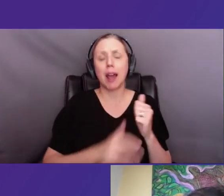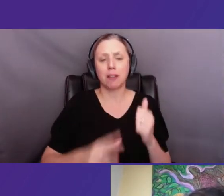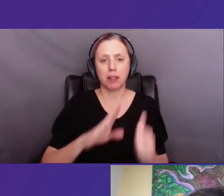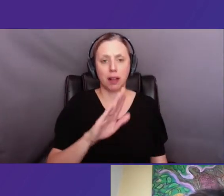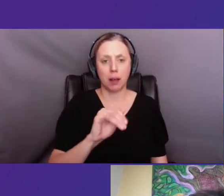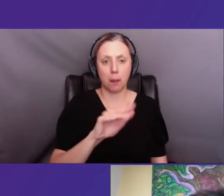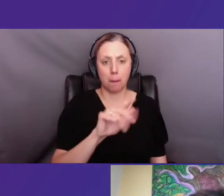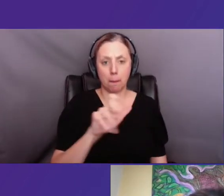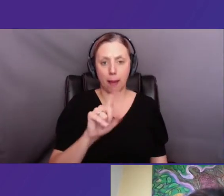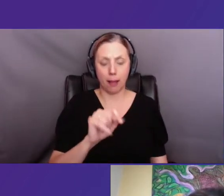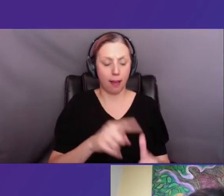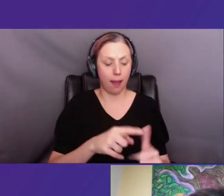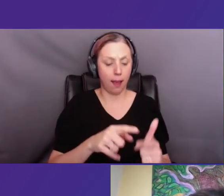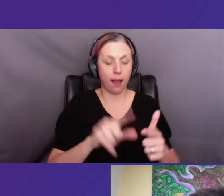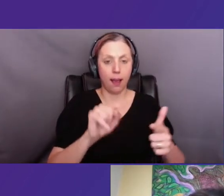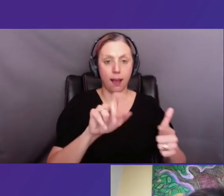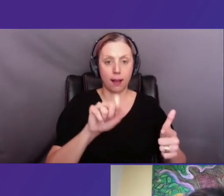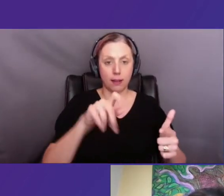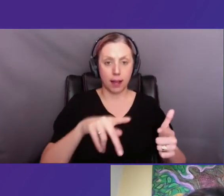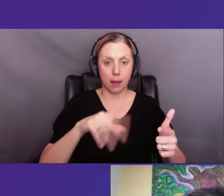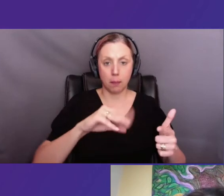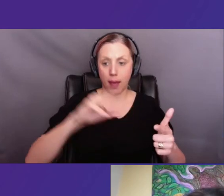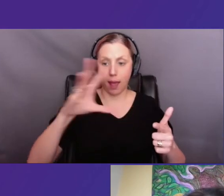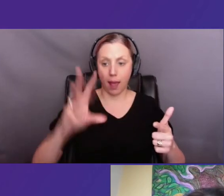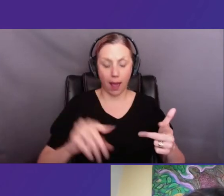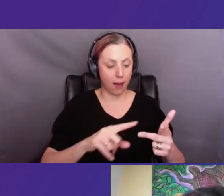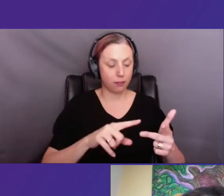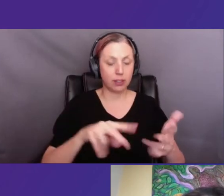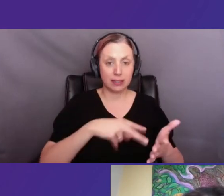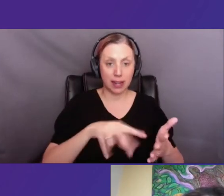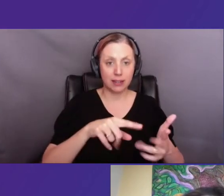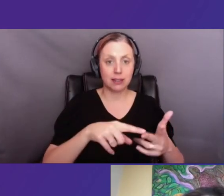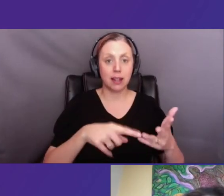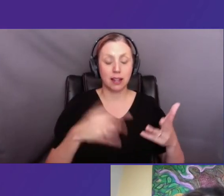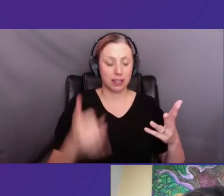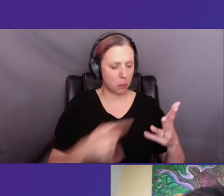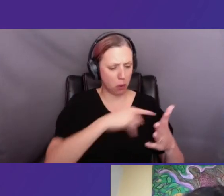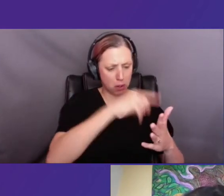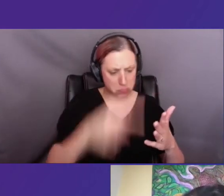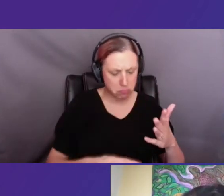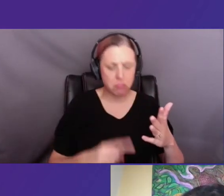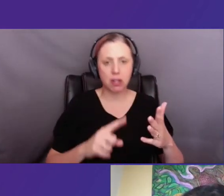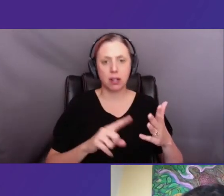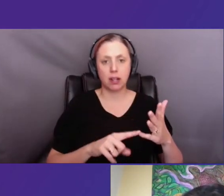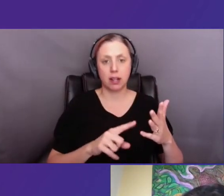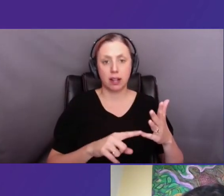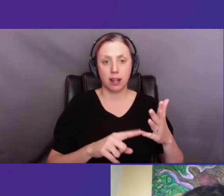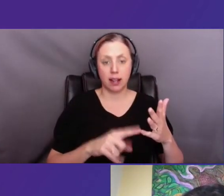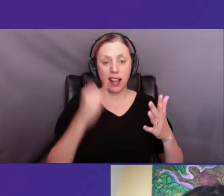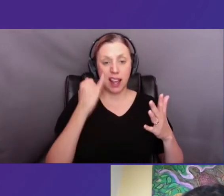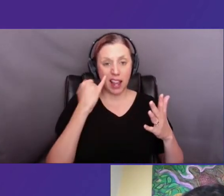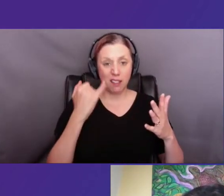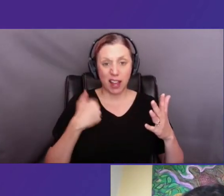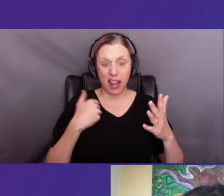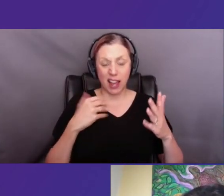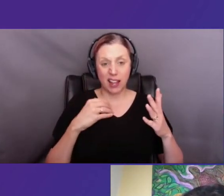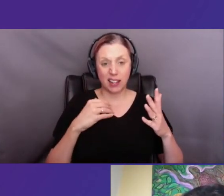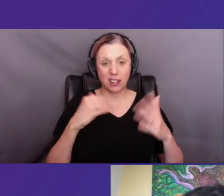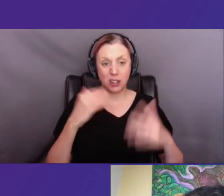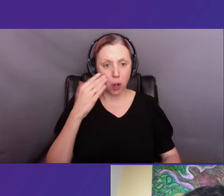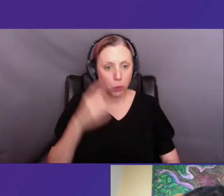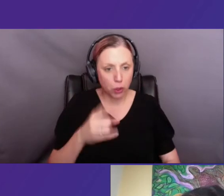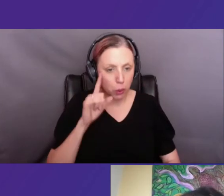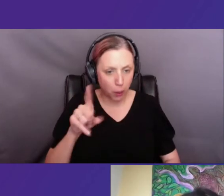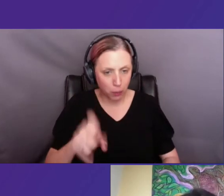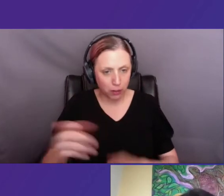tap, we had African dance, we had contemporary. And if I had known you, I would have brought you in to